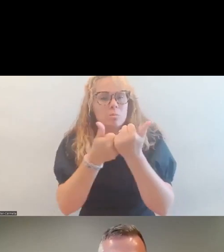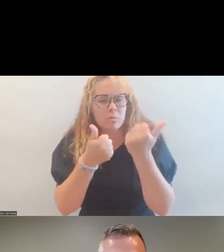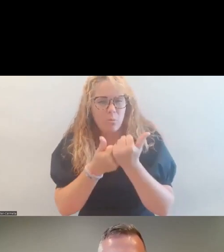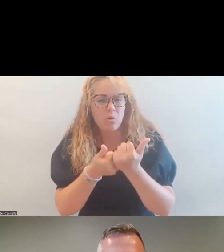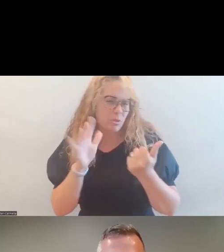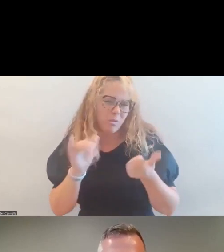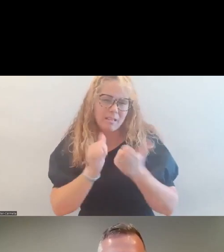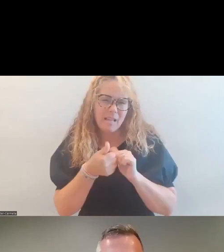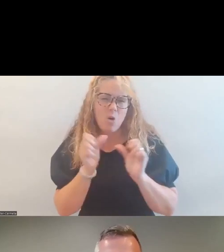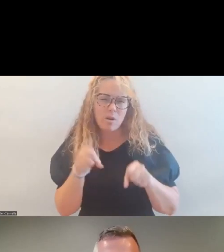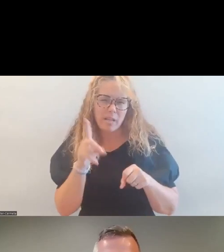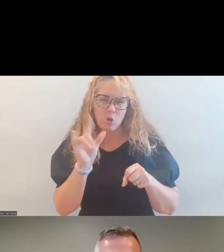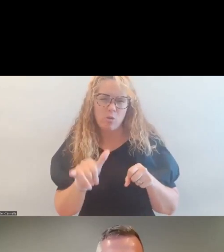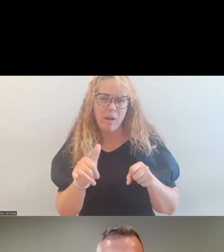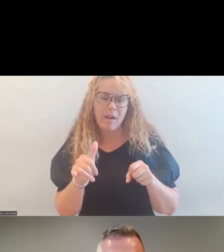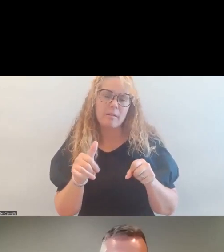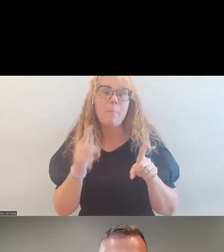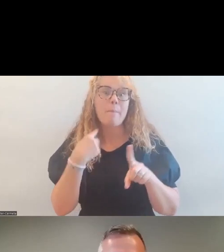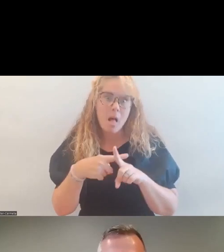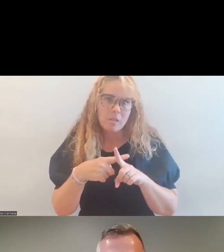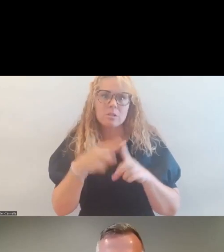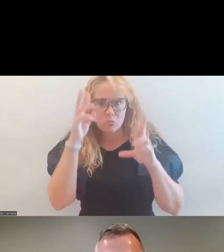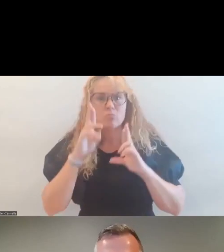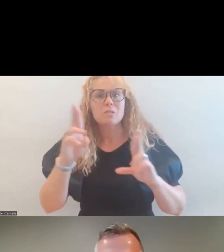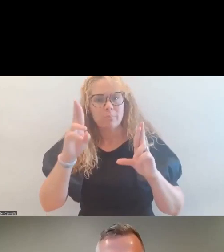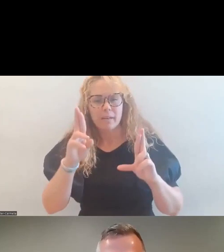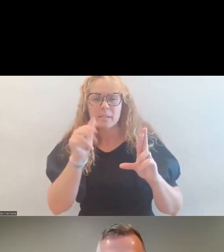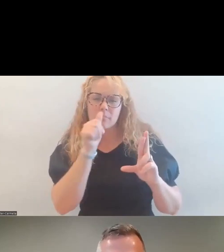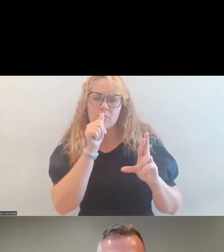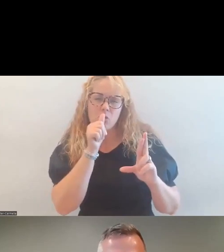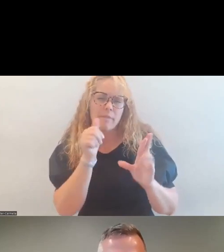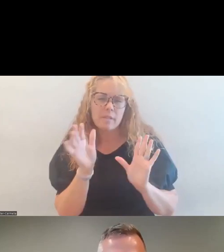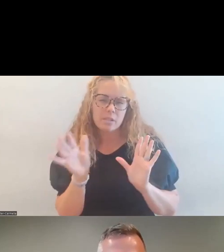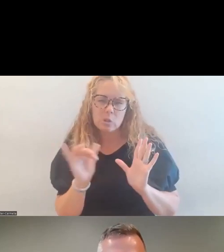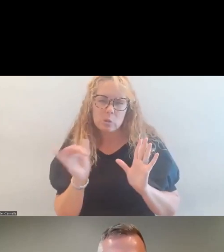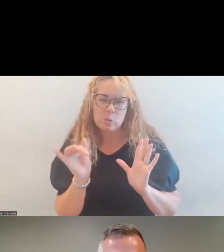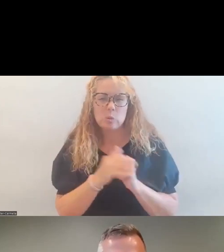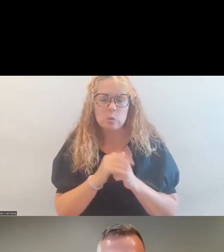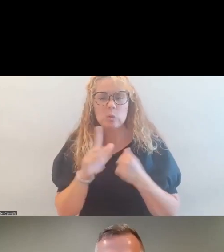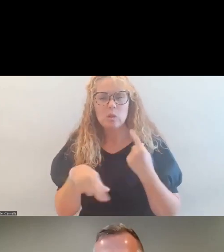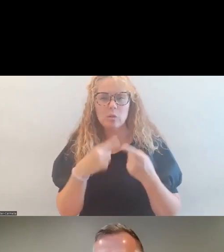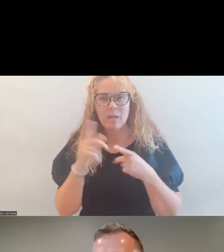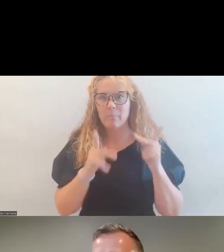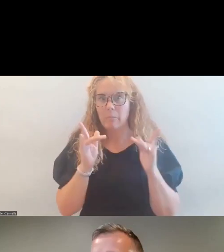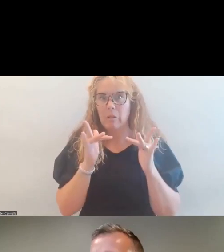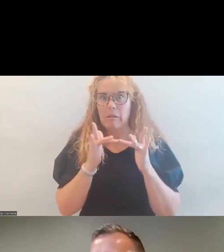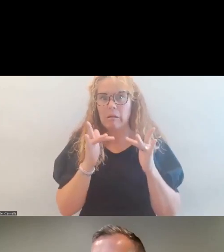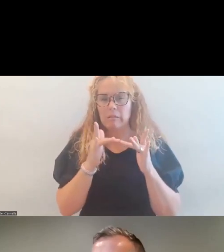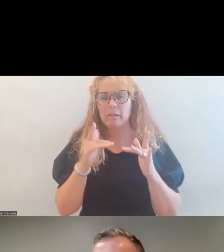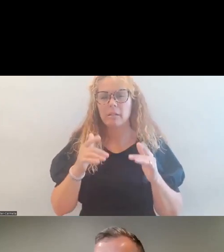mechanism to do that while maintaining and respecting the privacy concerns that people have when they're contacting the